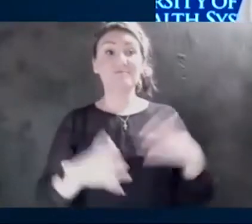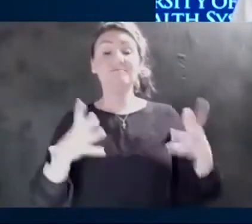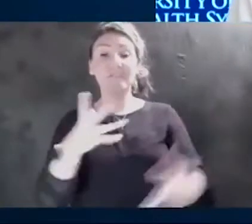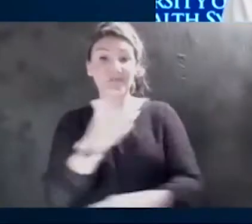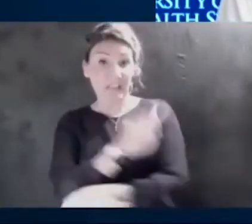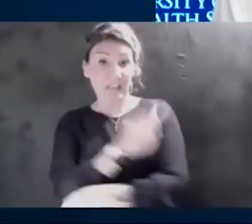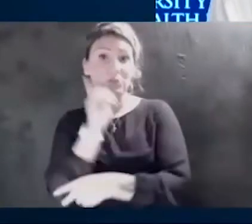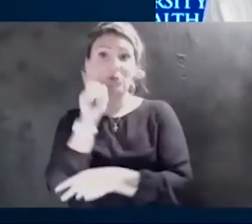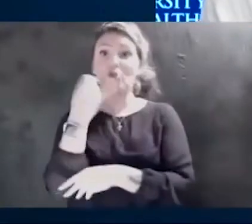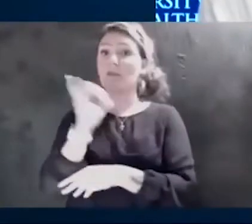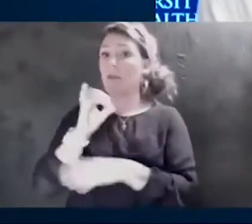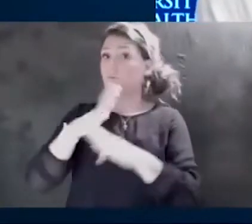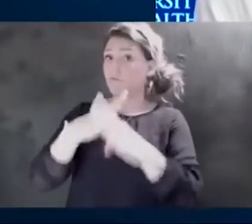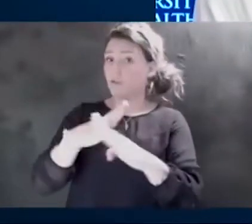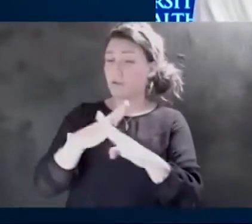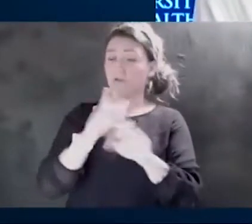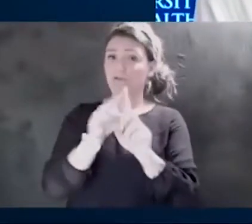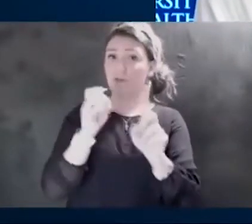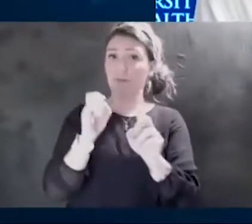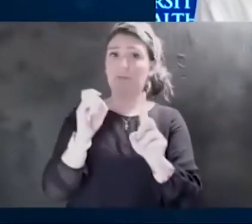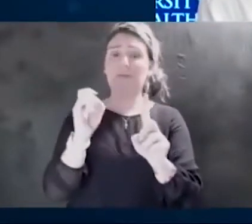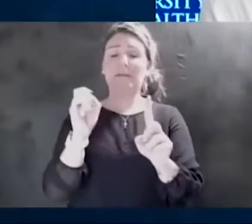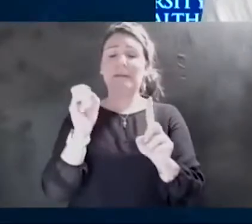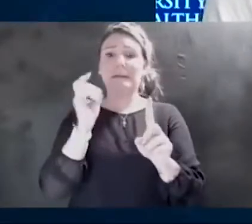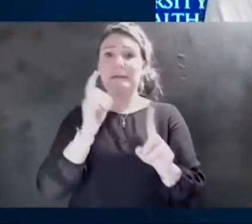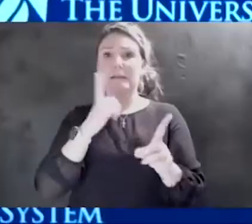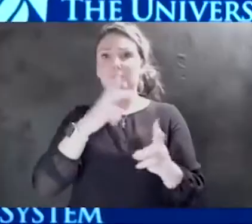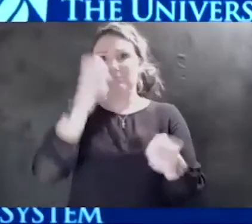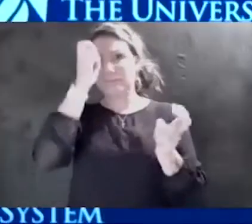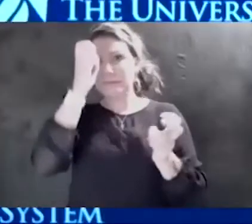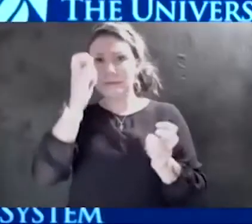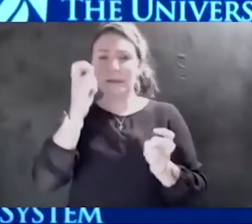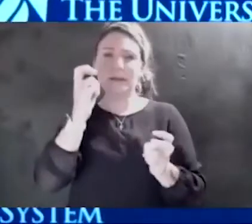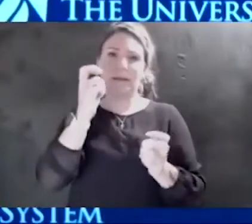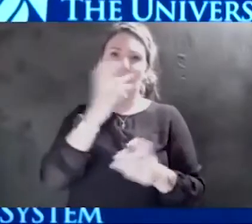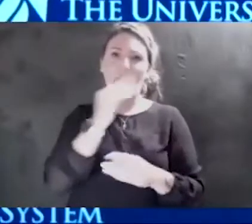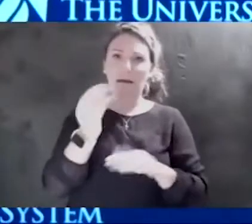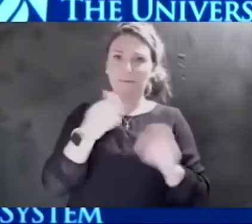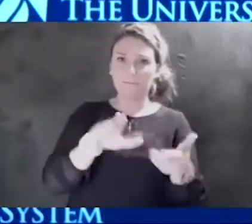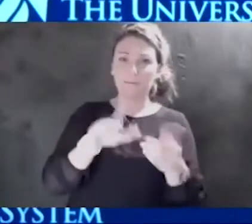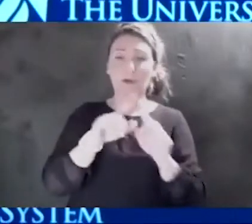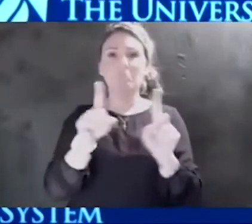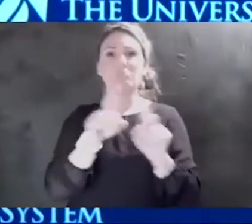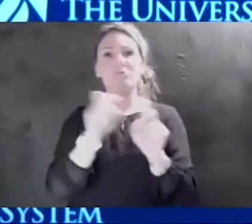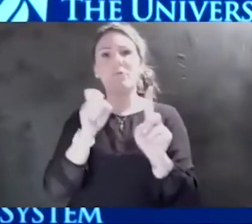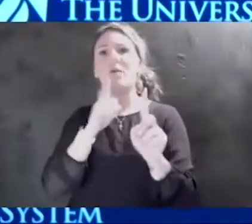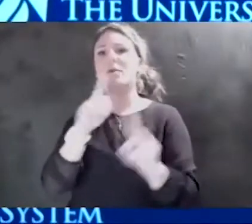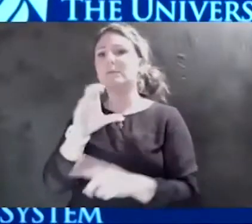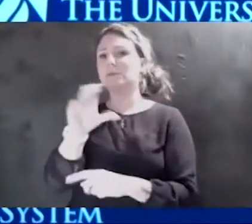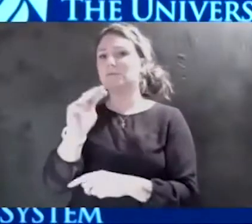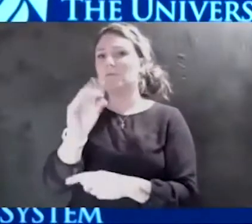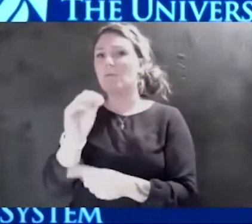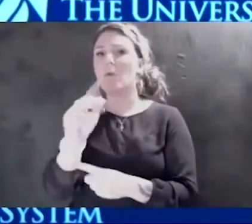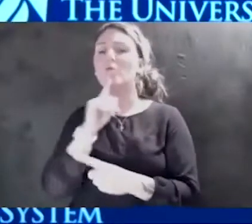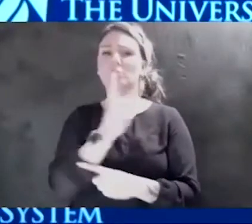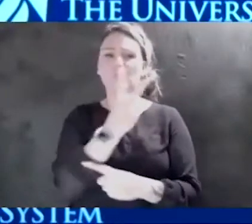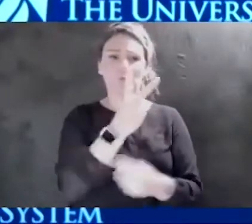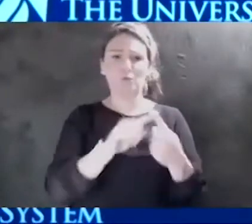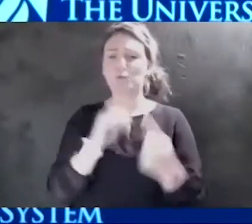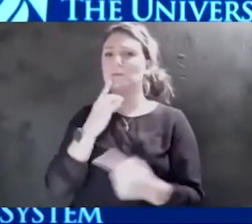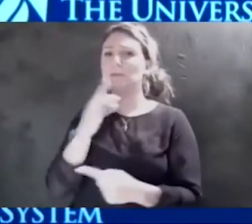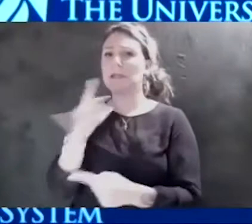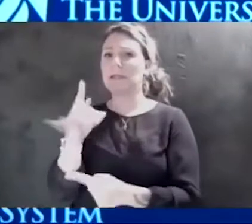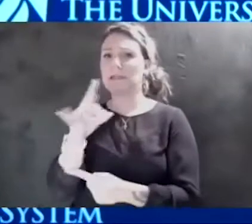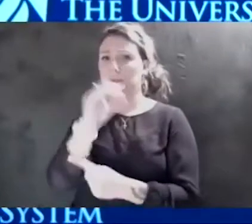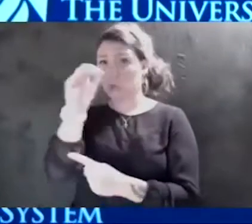illness and death, or severe illness and death. But we do know from our CMO call yesterday that between 2 and 18% of patients who are hospitalized have been